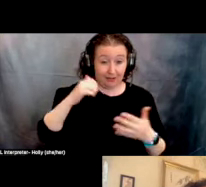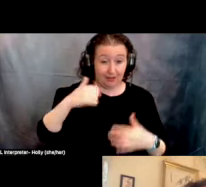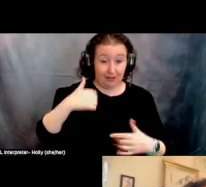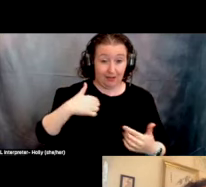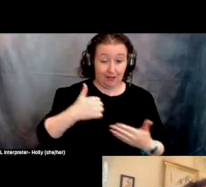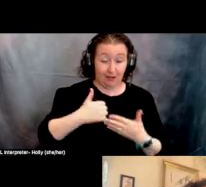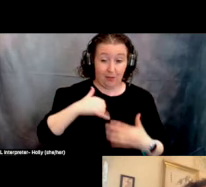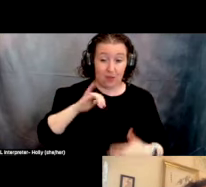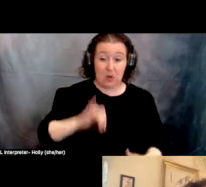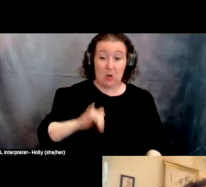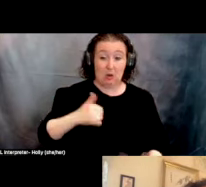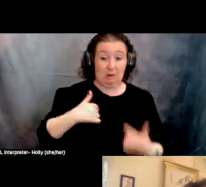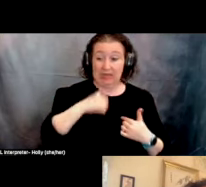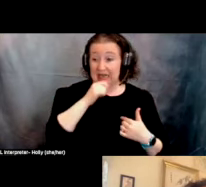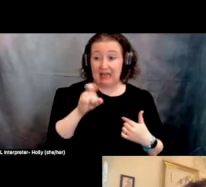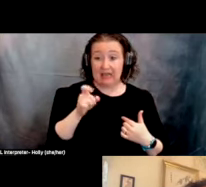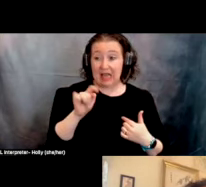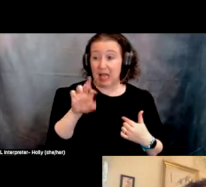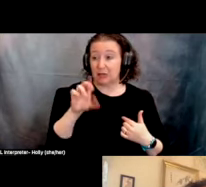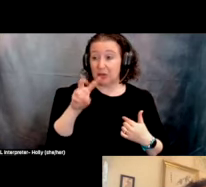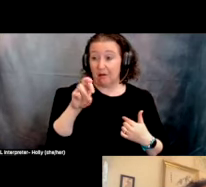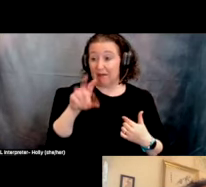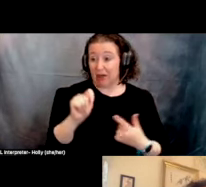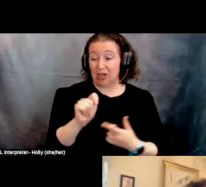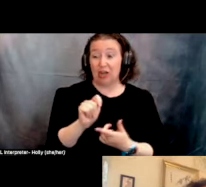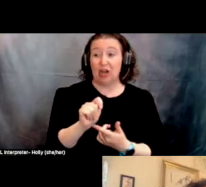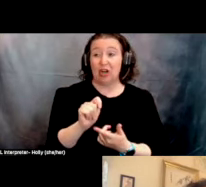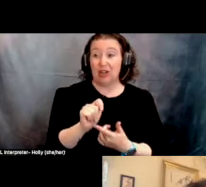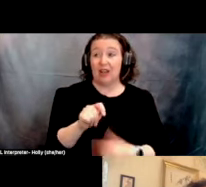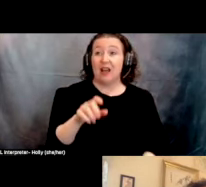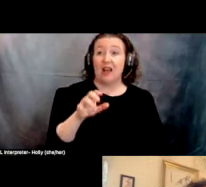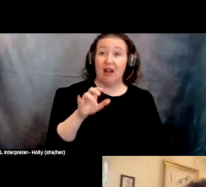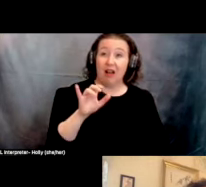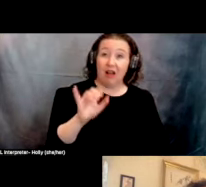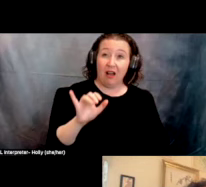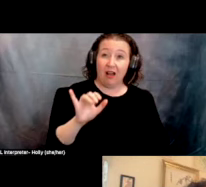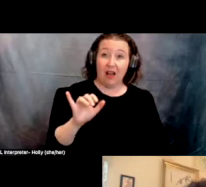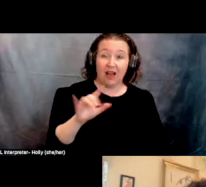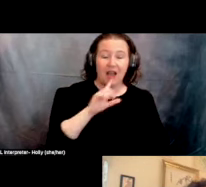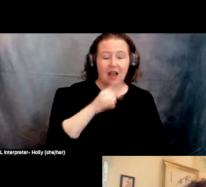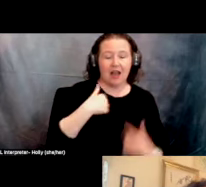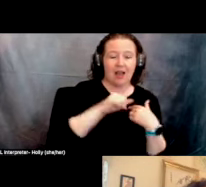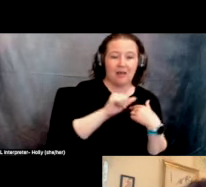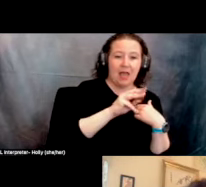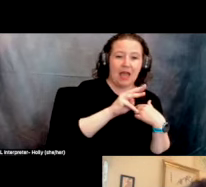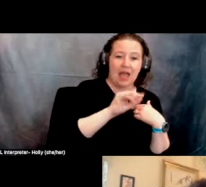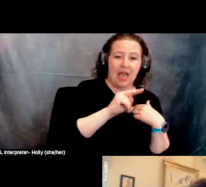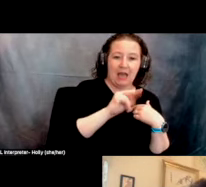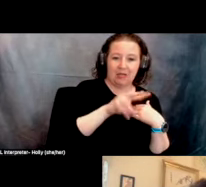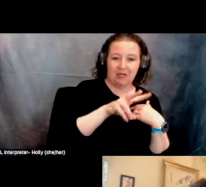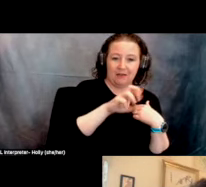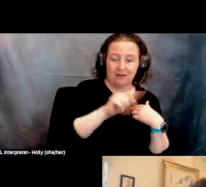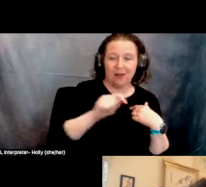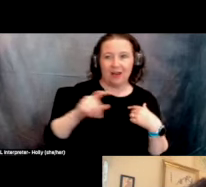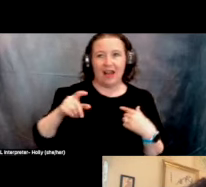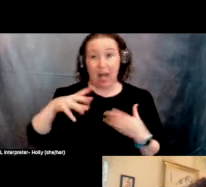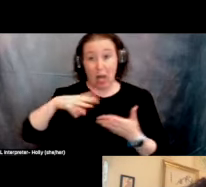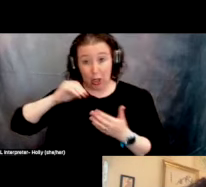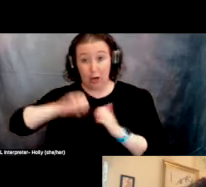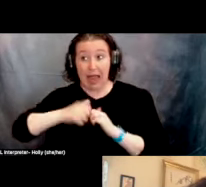became something because of capitalism and how America praises extrovertism. I'm an amnivert. But with that, like, you know,